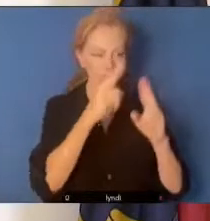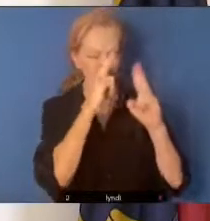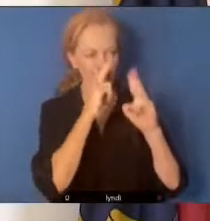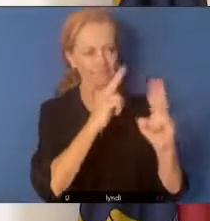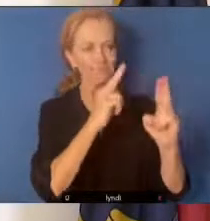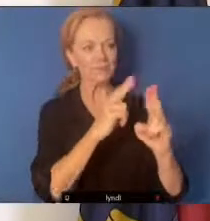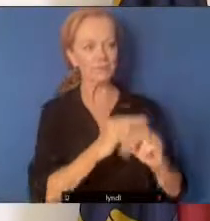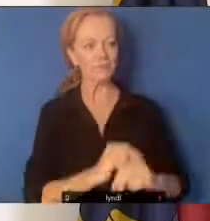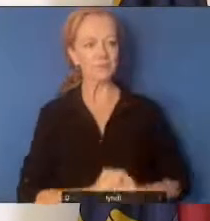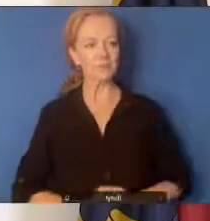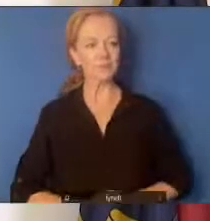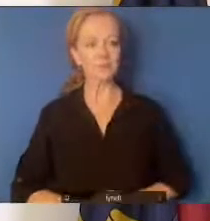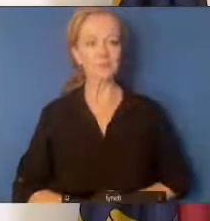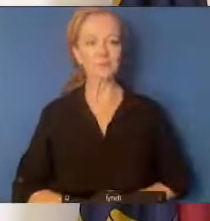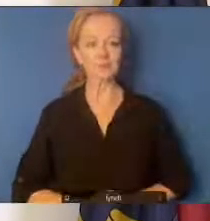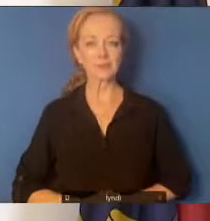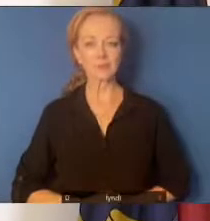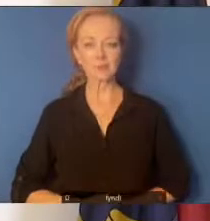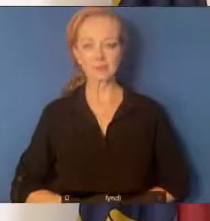Thank you.